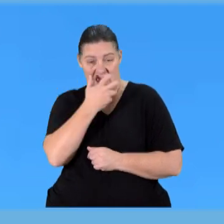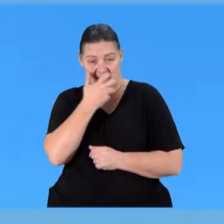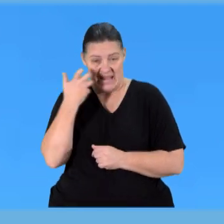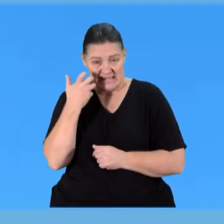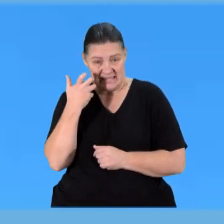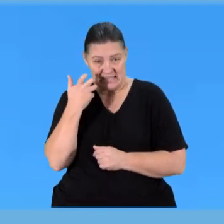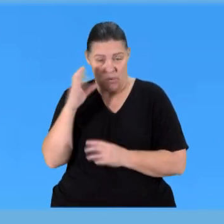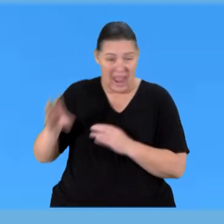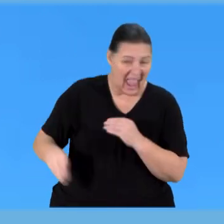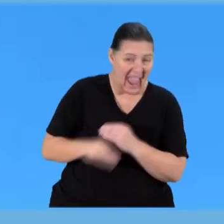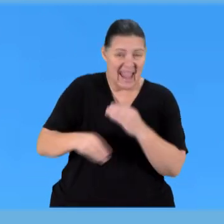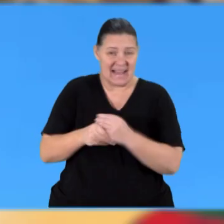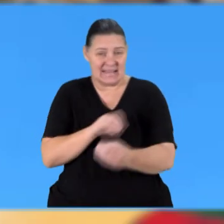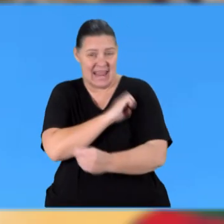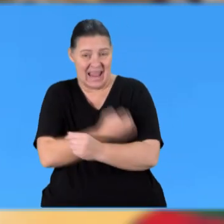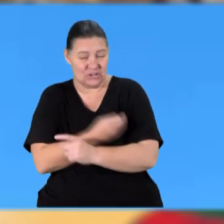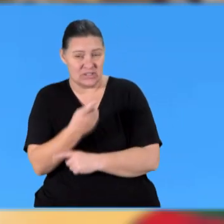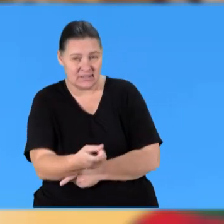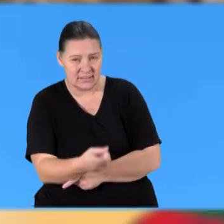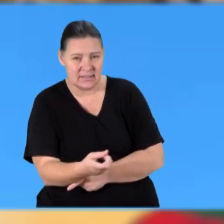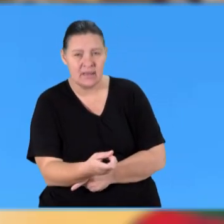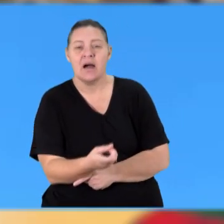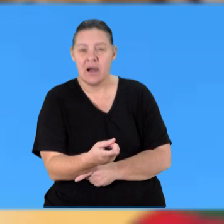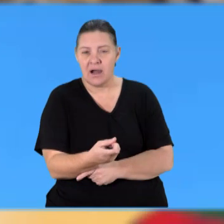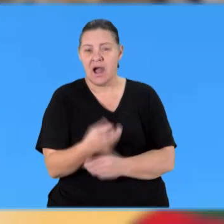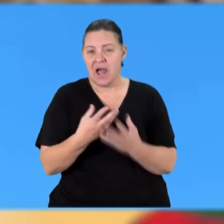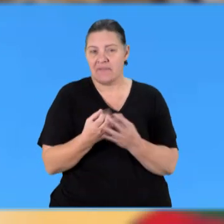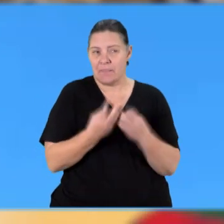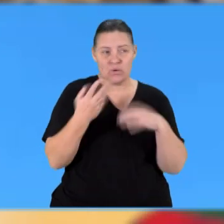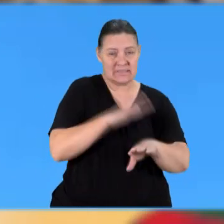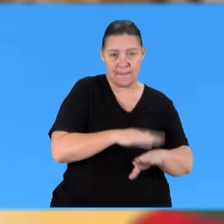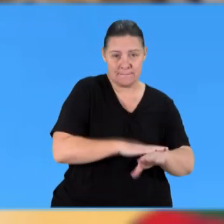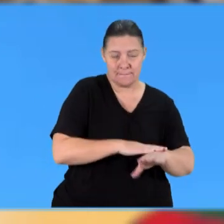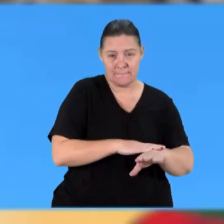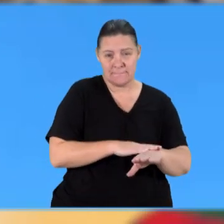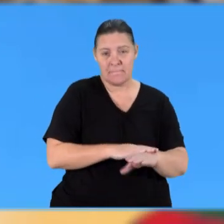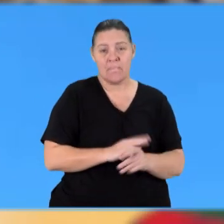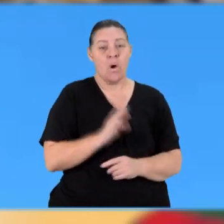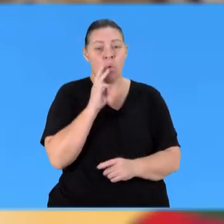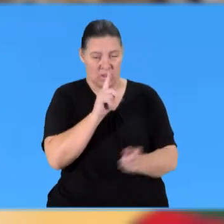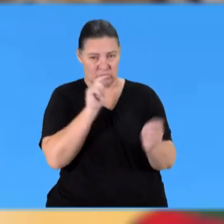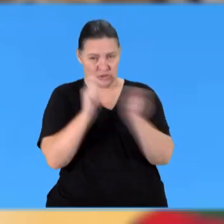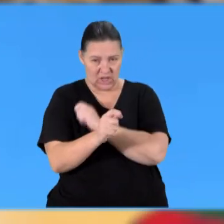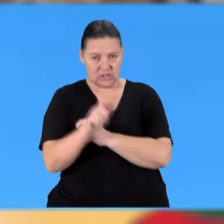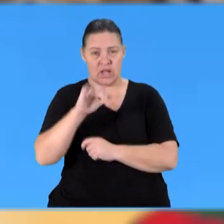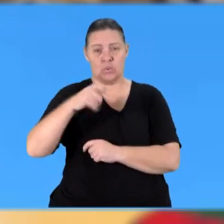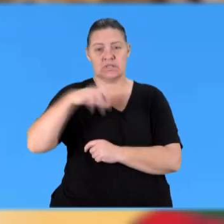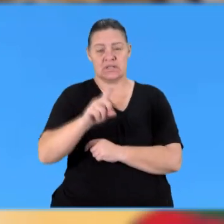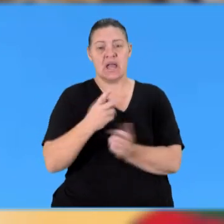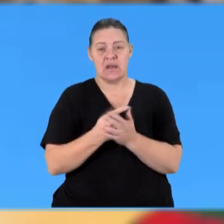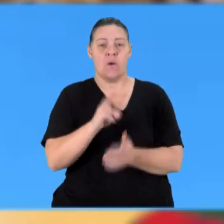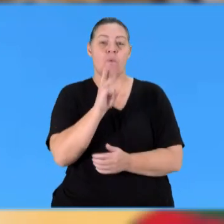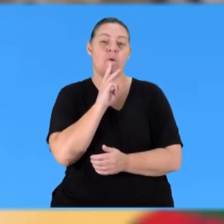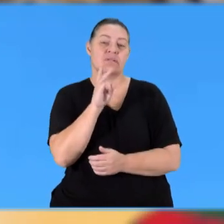also know that when we are heating or when we are adding energy into the substance, after a certain amount of time, we are going to change